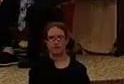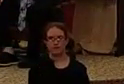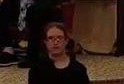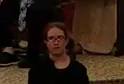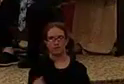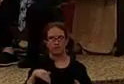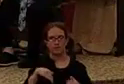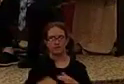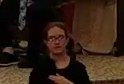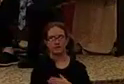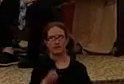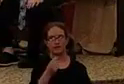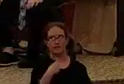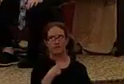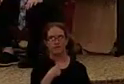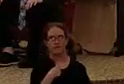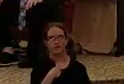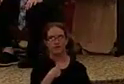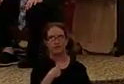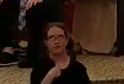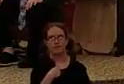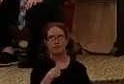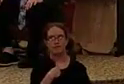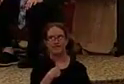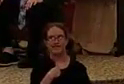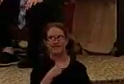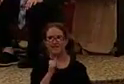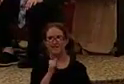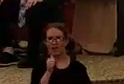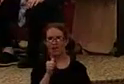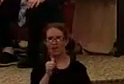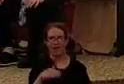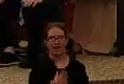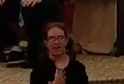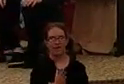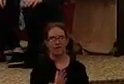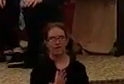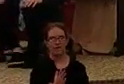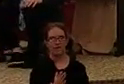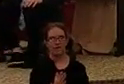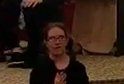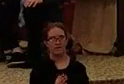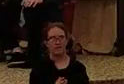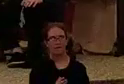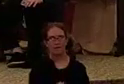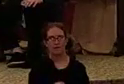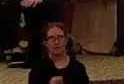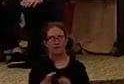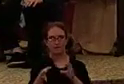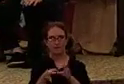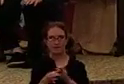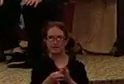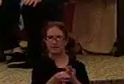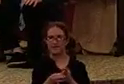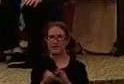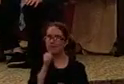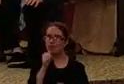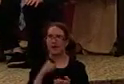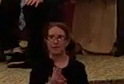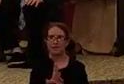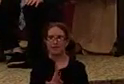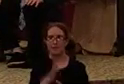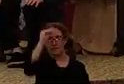there was something on the inside of me that just wasn't letting me get up and participate. That just wasn't